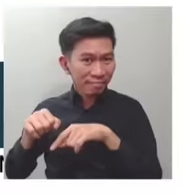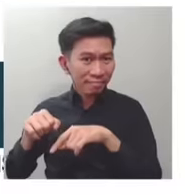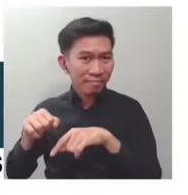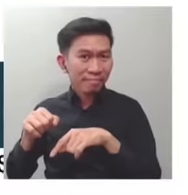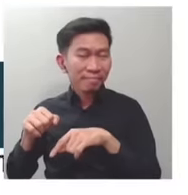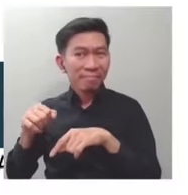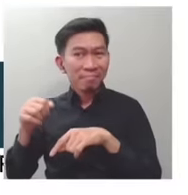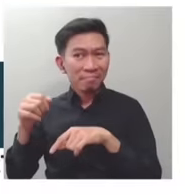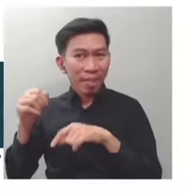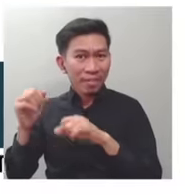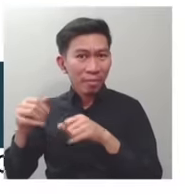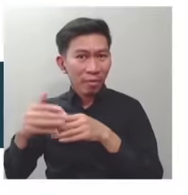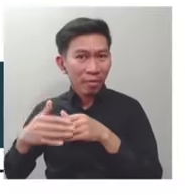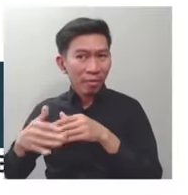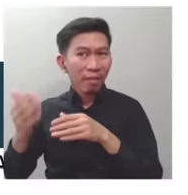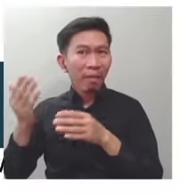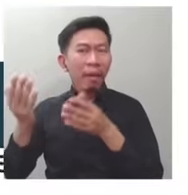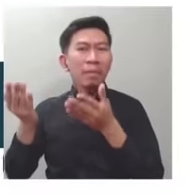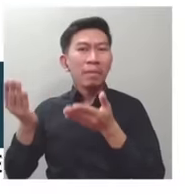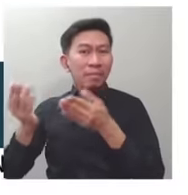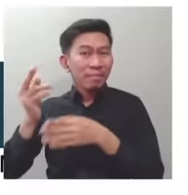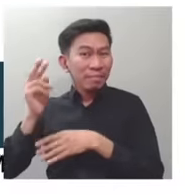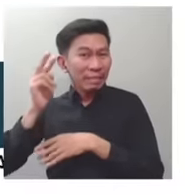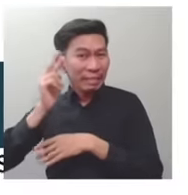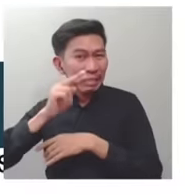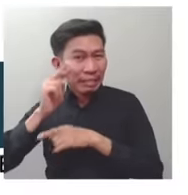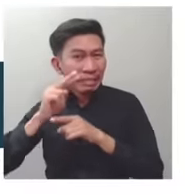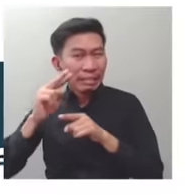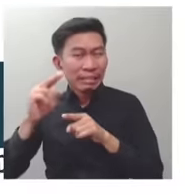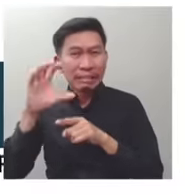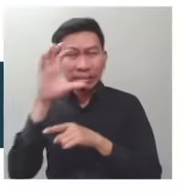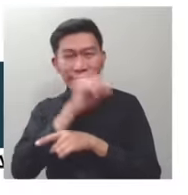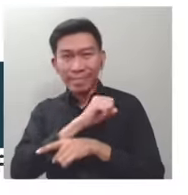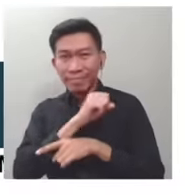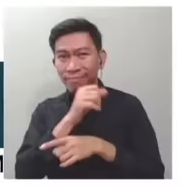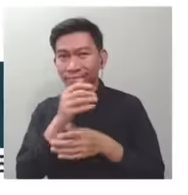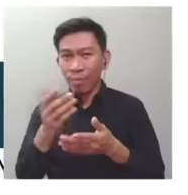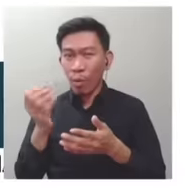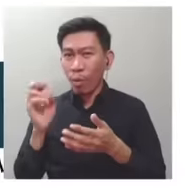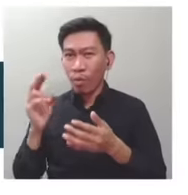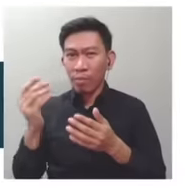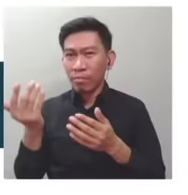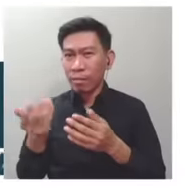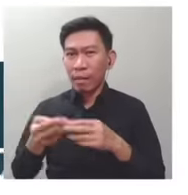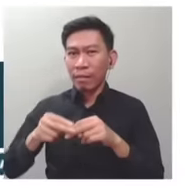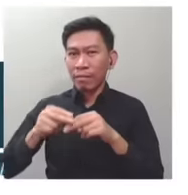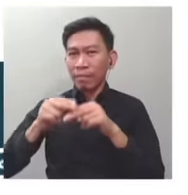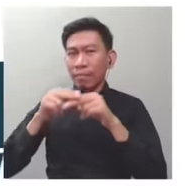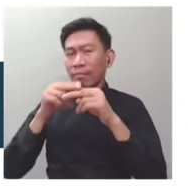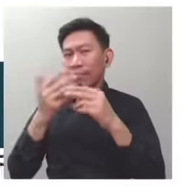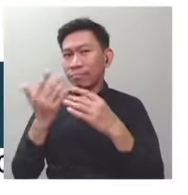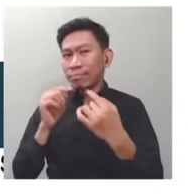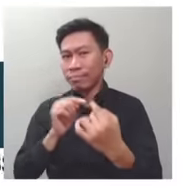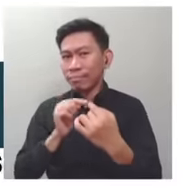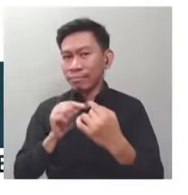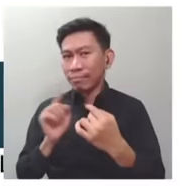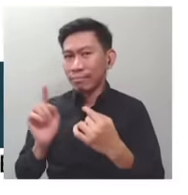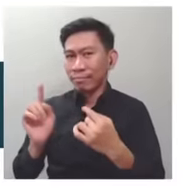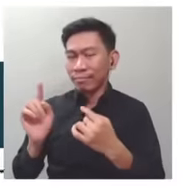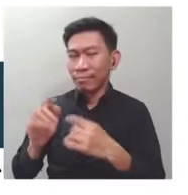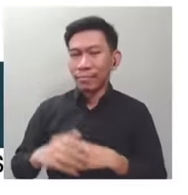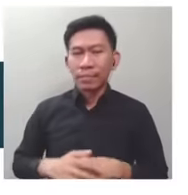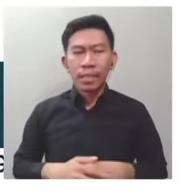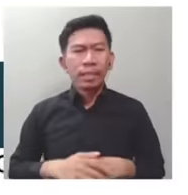for miscalculation, potential to escalate as well the tensions? Go ahead. I don't use the